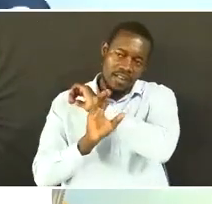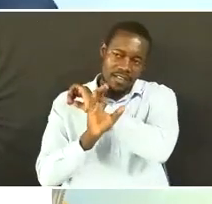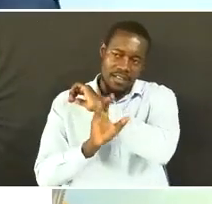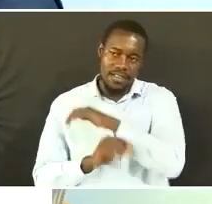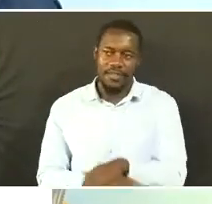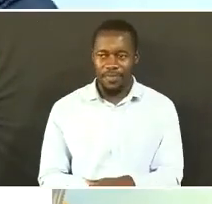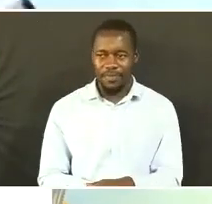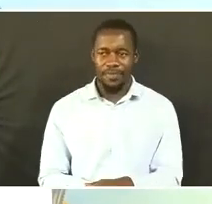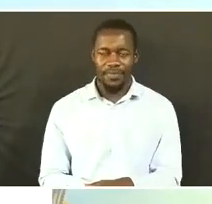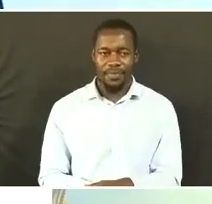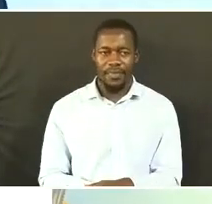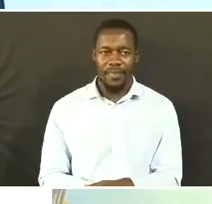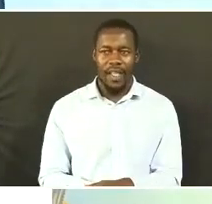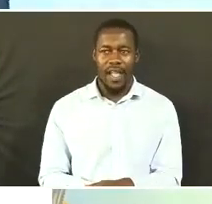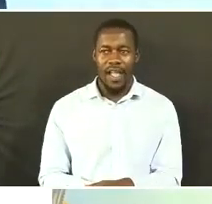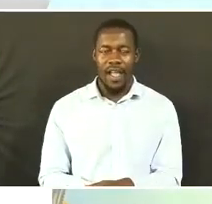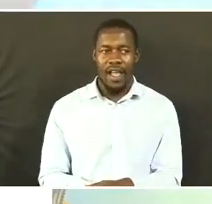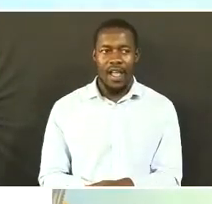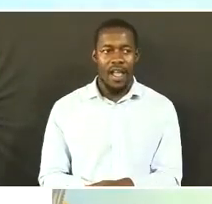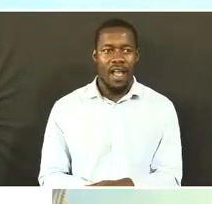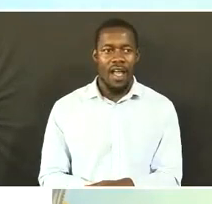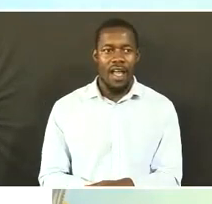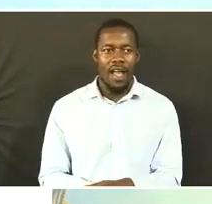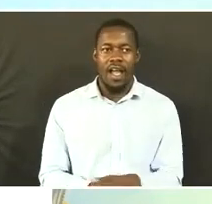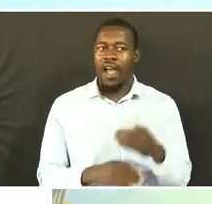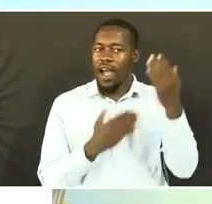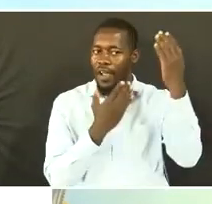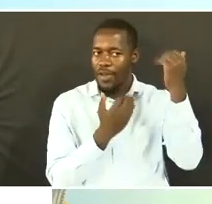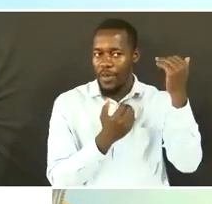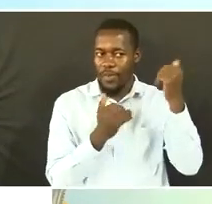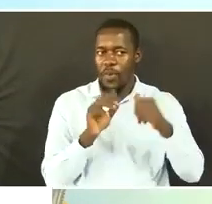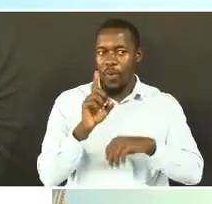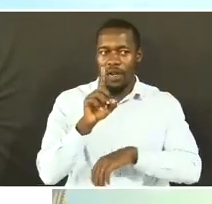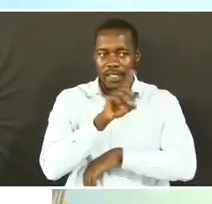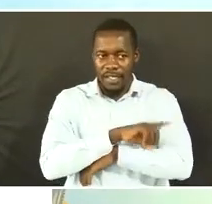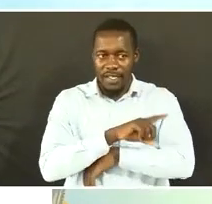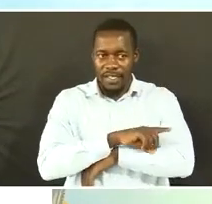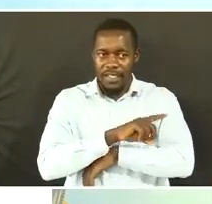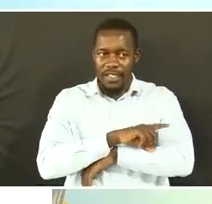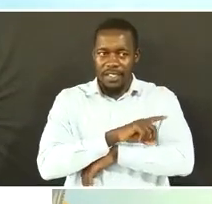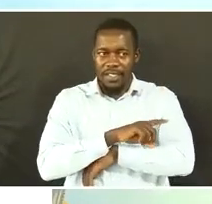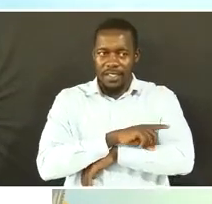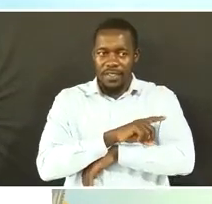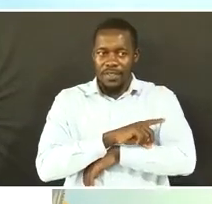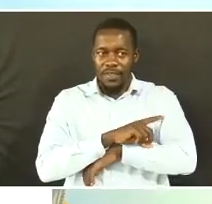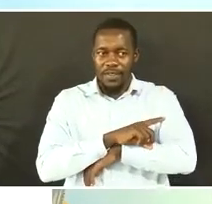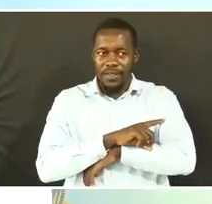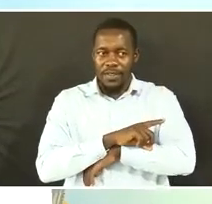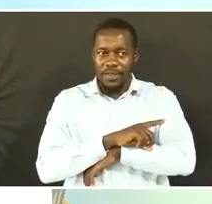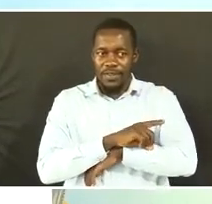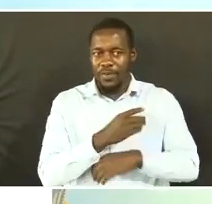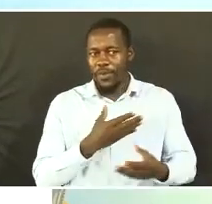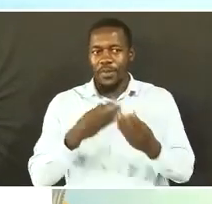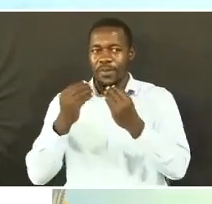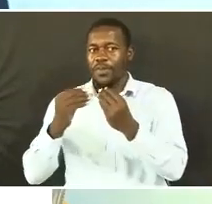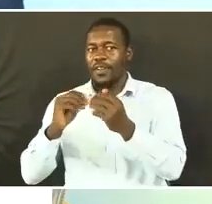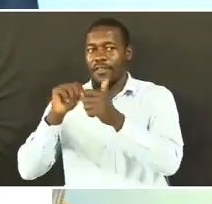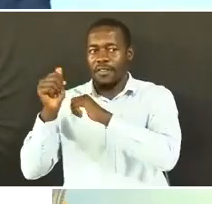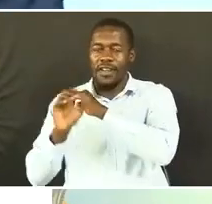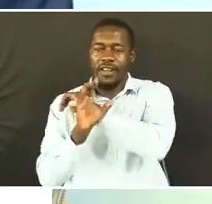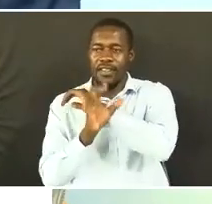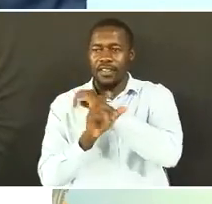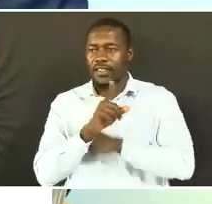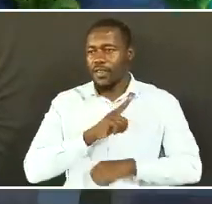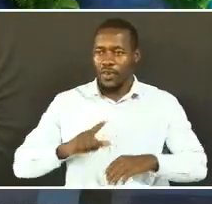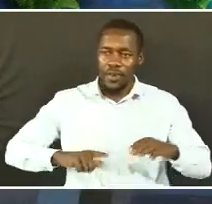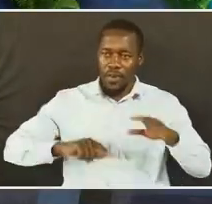I look forward to making a clean break from this far country. May God bless us in Jesus' name.